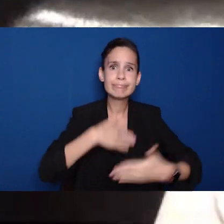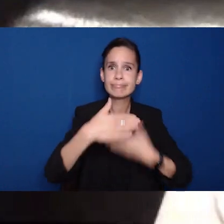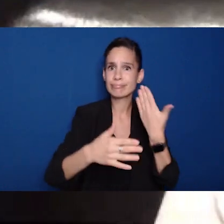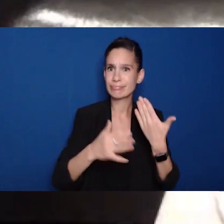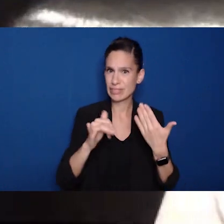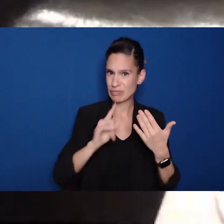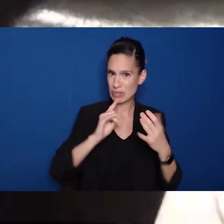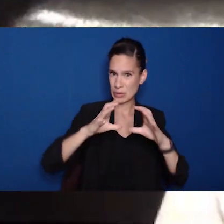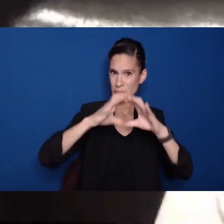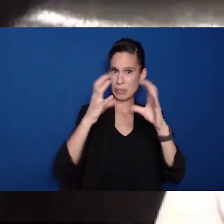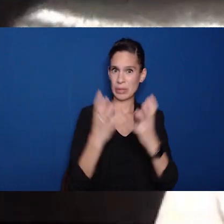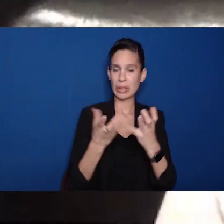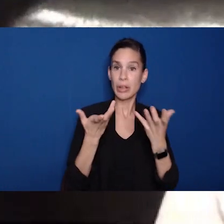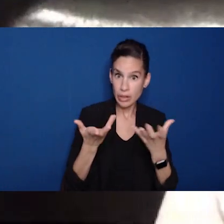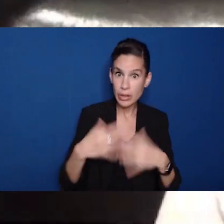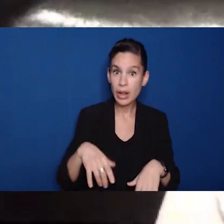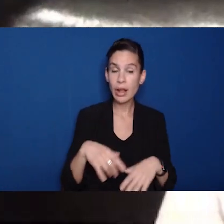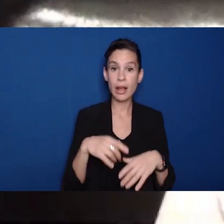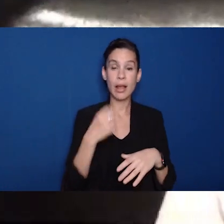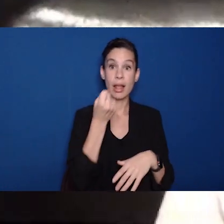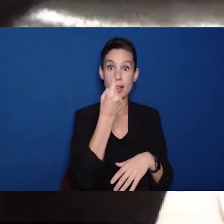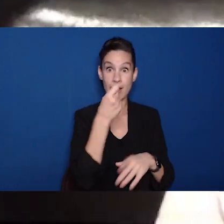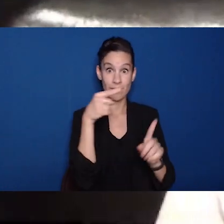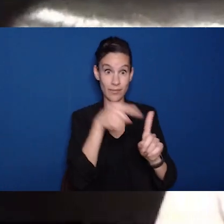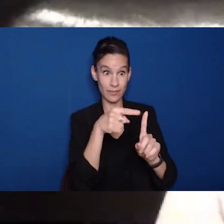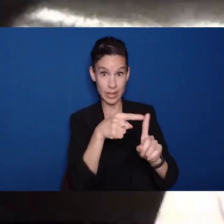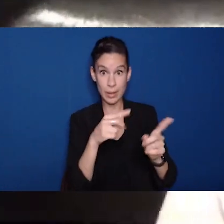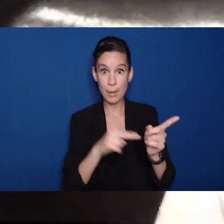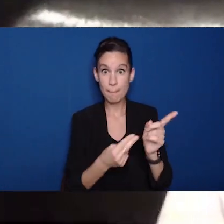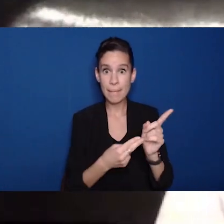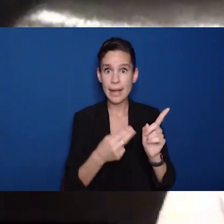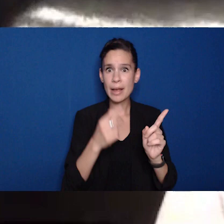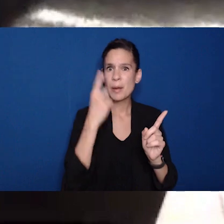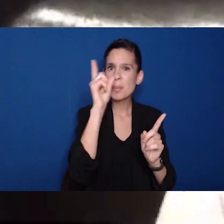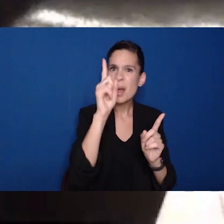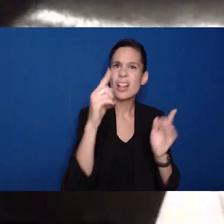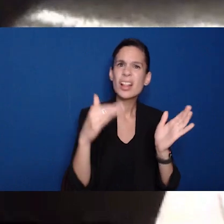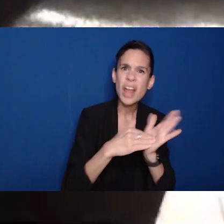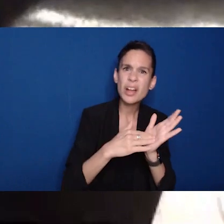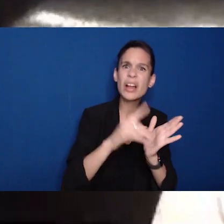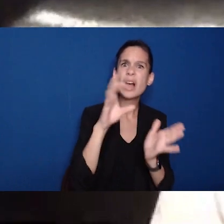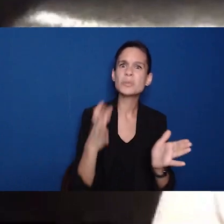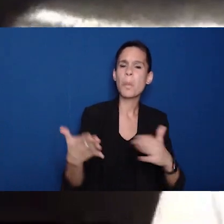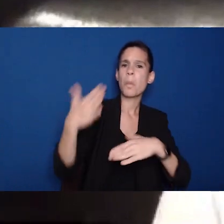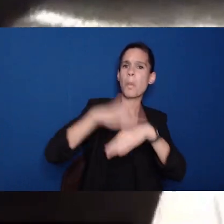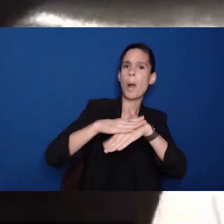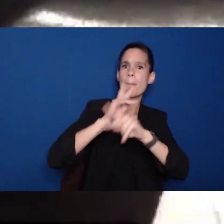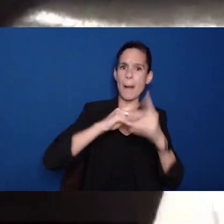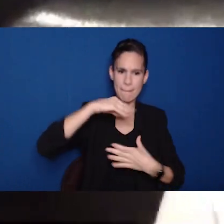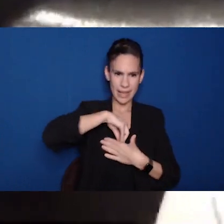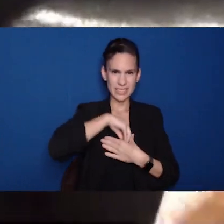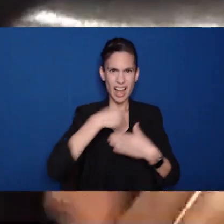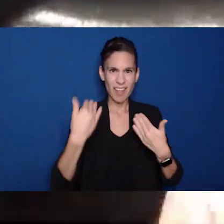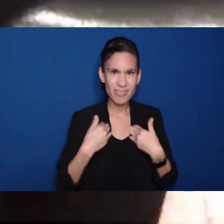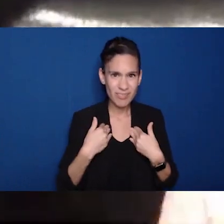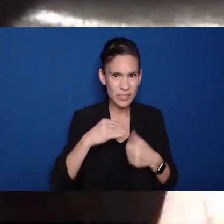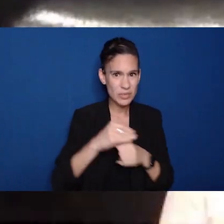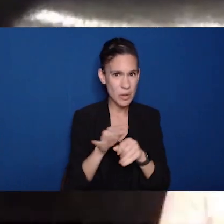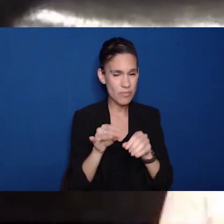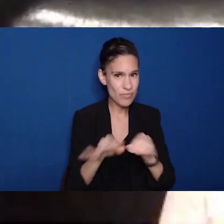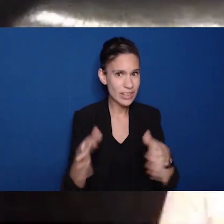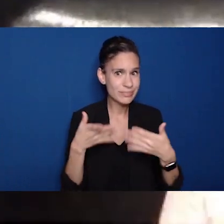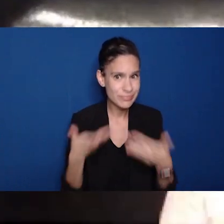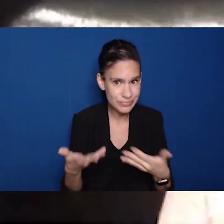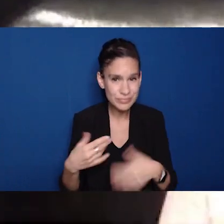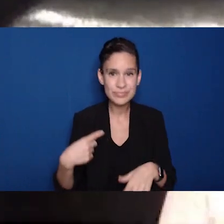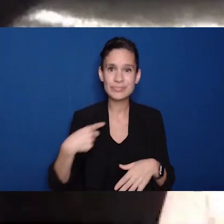that's the reality, right? Because if you've got 11 cases, surely there's about 1,100 more. Do you know what I mean? So that's really the fear. But then that's where the